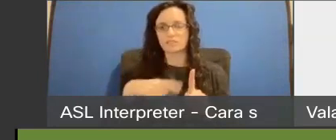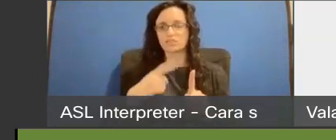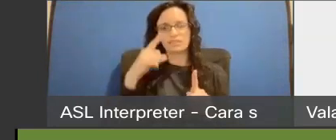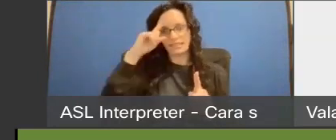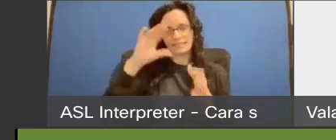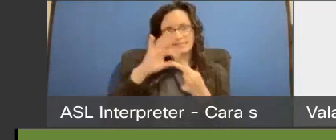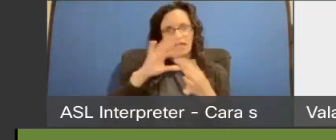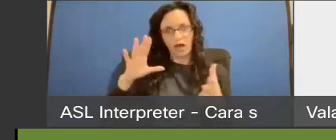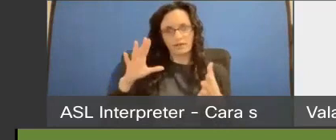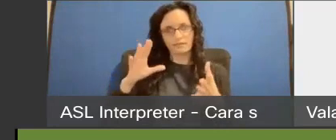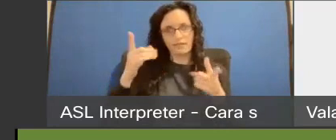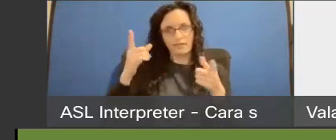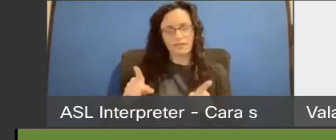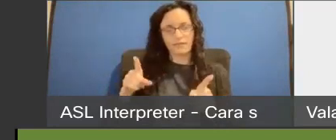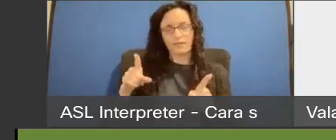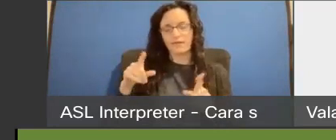and her thinking was like all